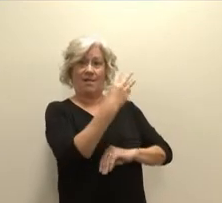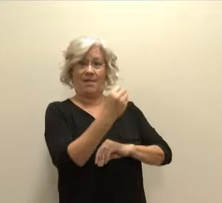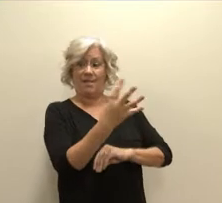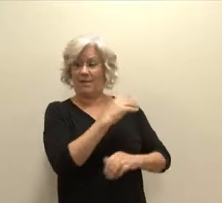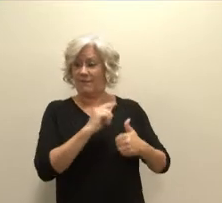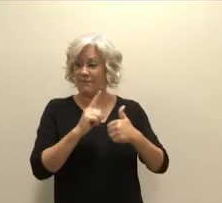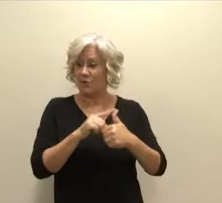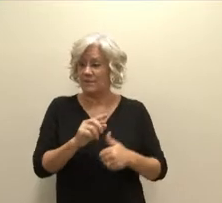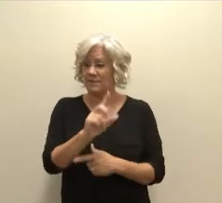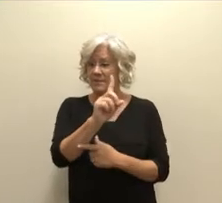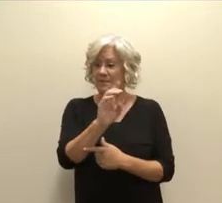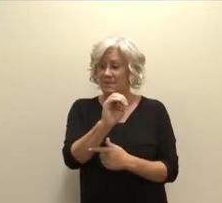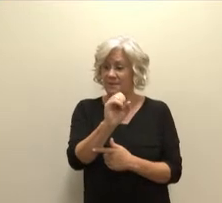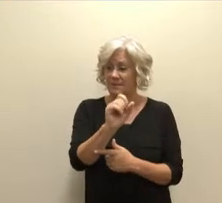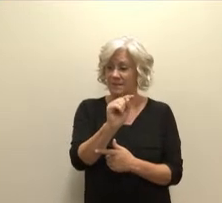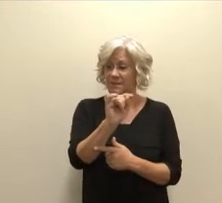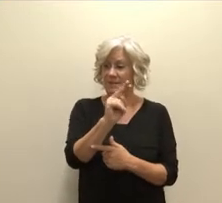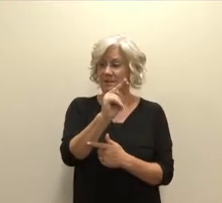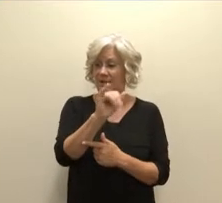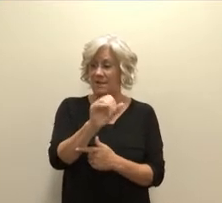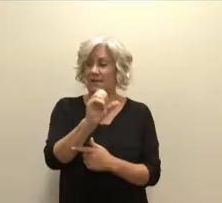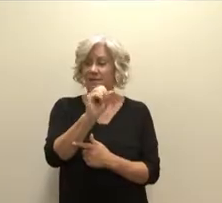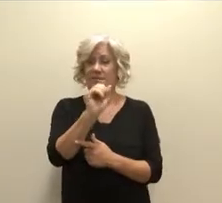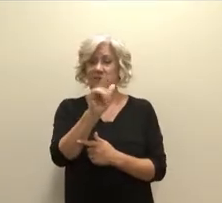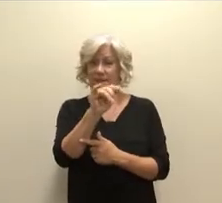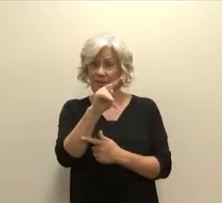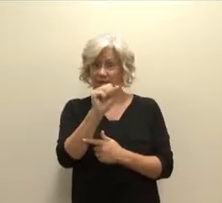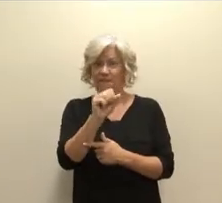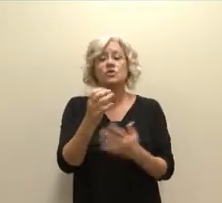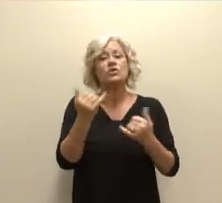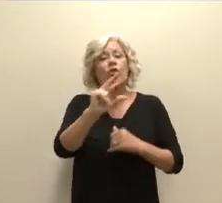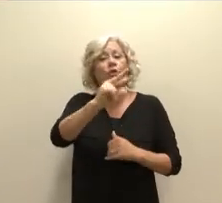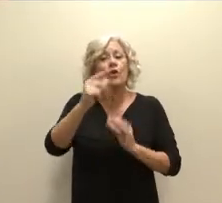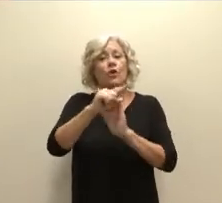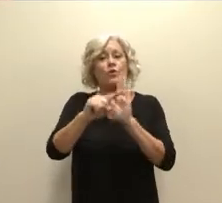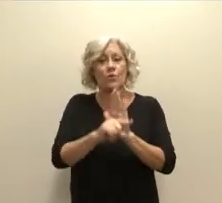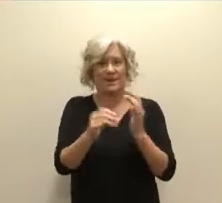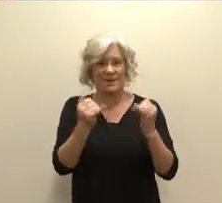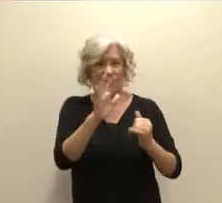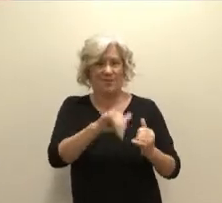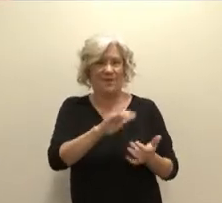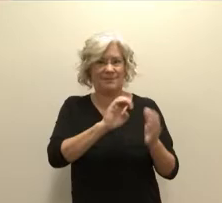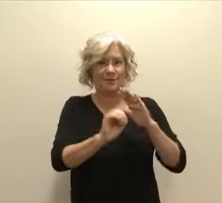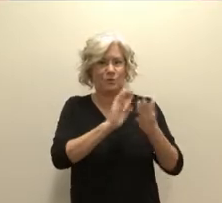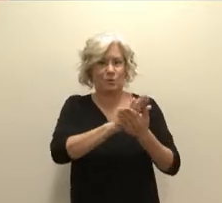Ariana Salinas, a current third grader at Bells Hill Elementary School.